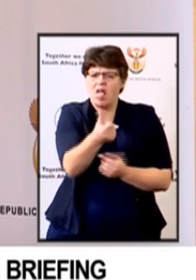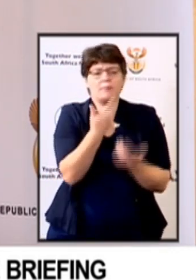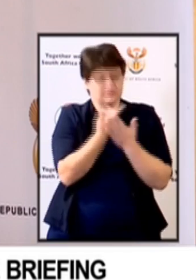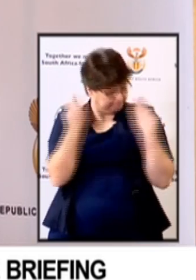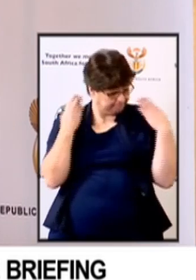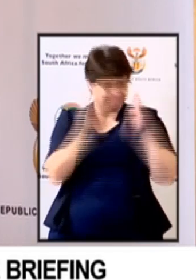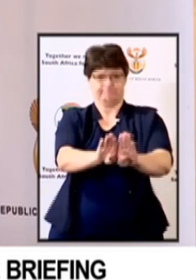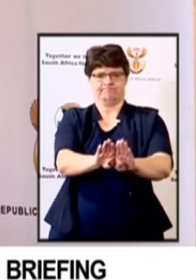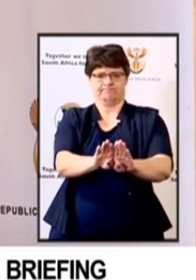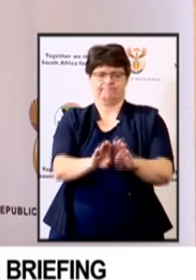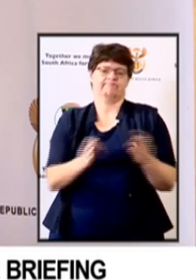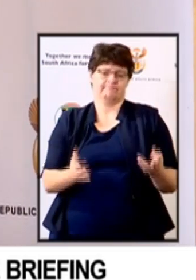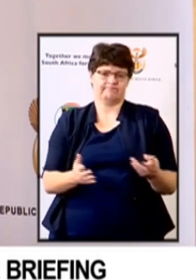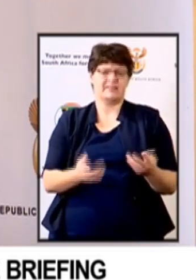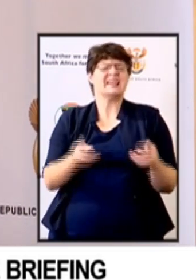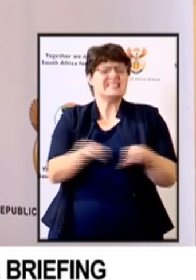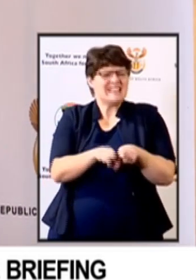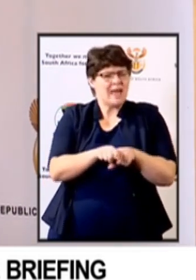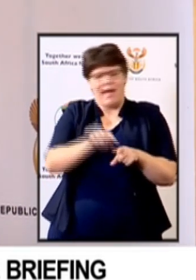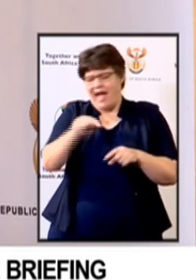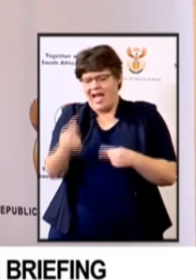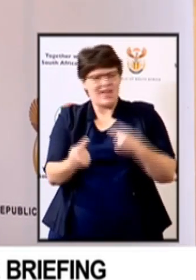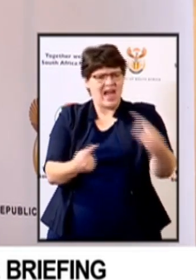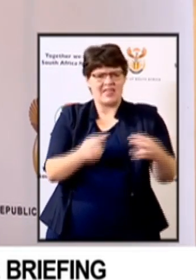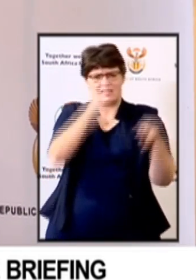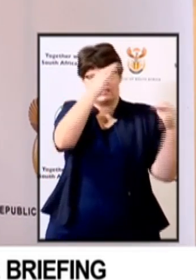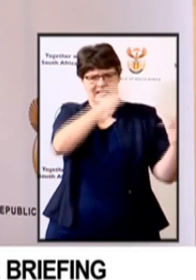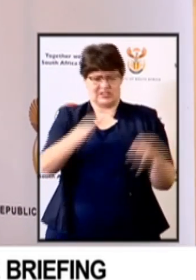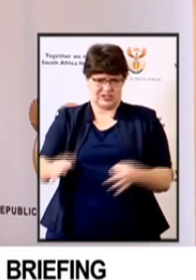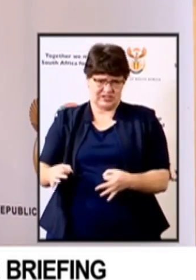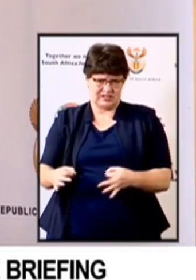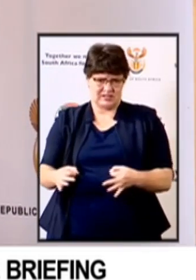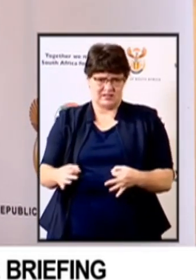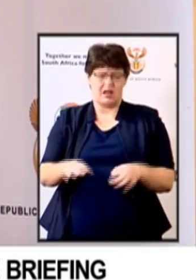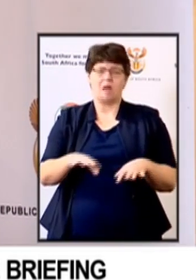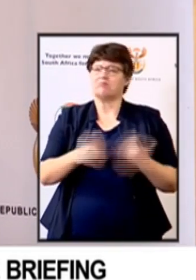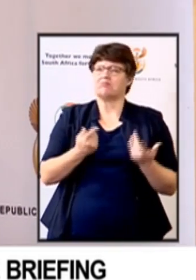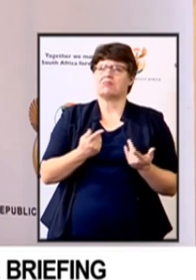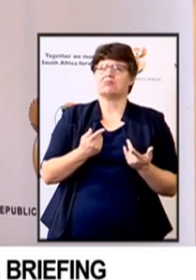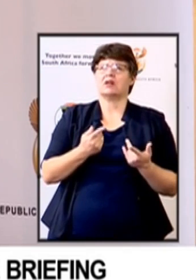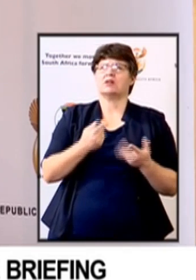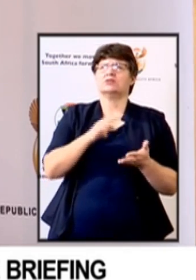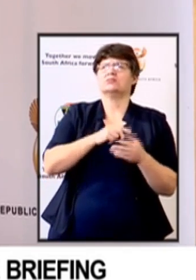And there were other various decisions that were taken thereafter in relation to funding